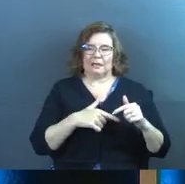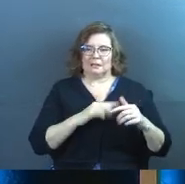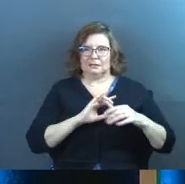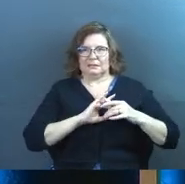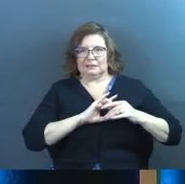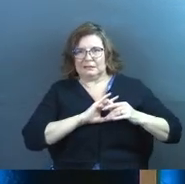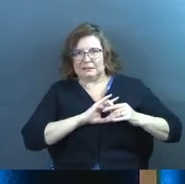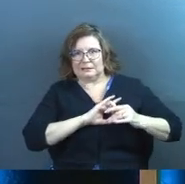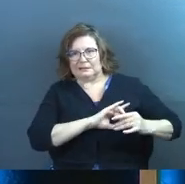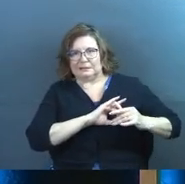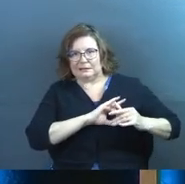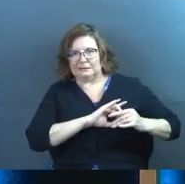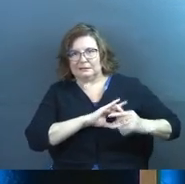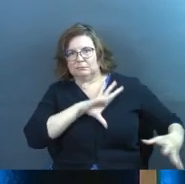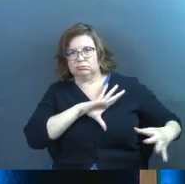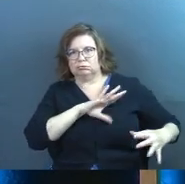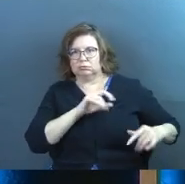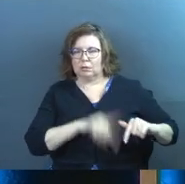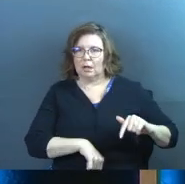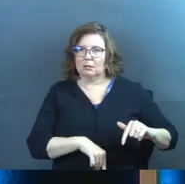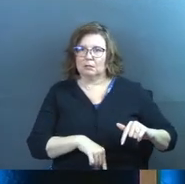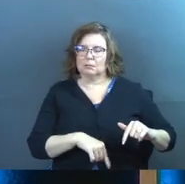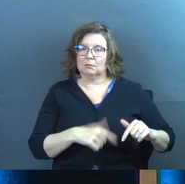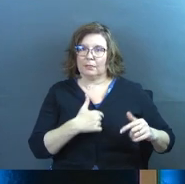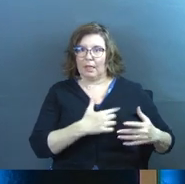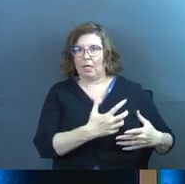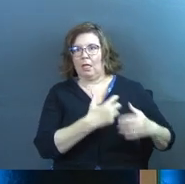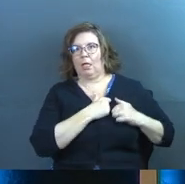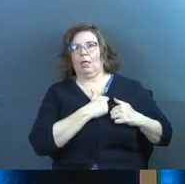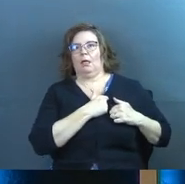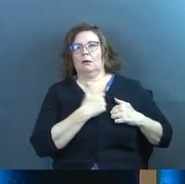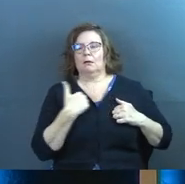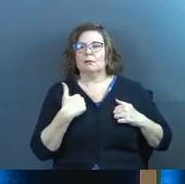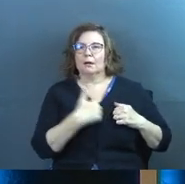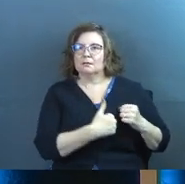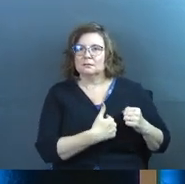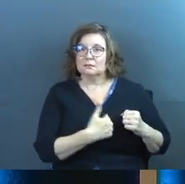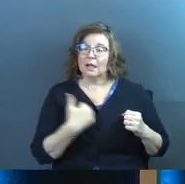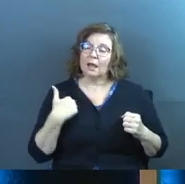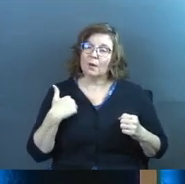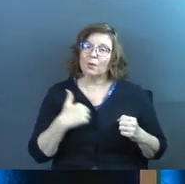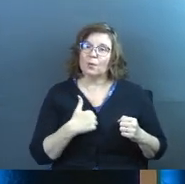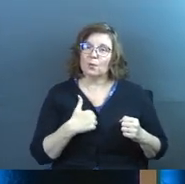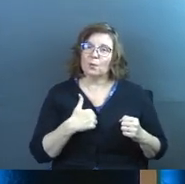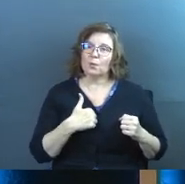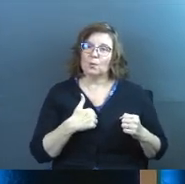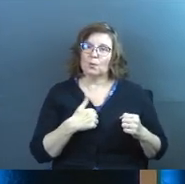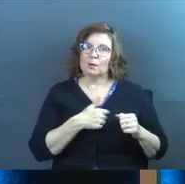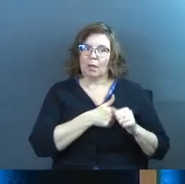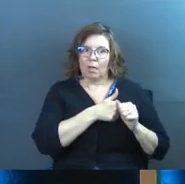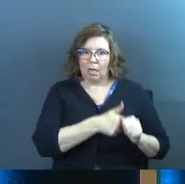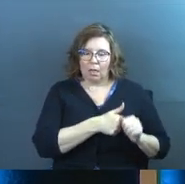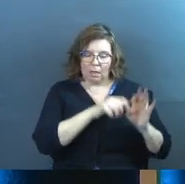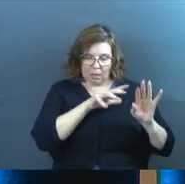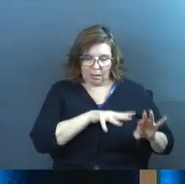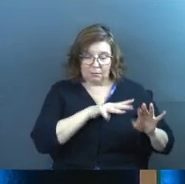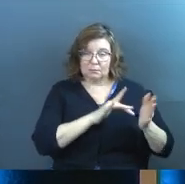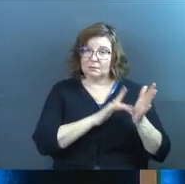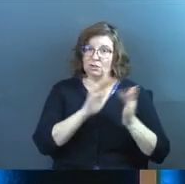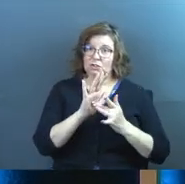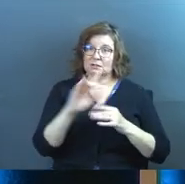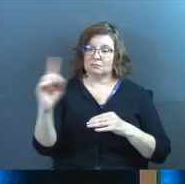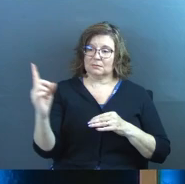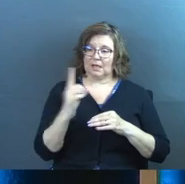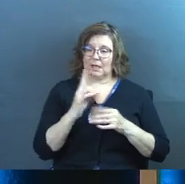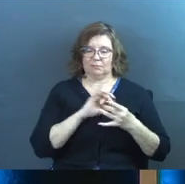shake. We kind of can't get rid of them. They have a power over us. And we're subject to them. And Jesus